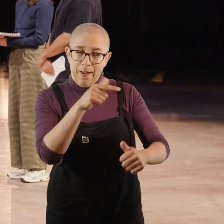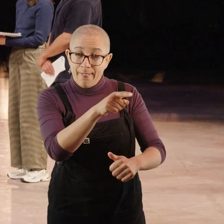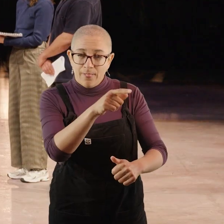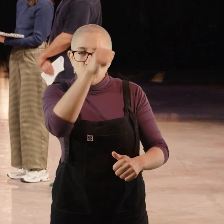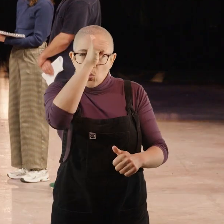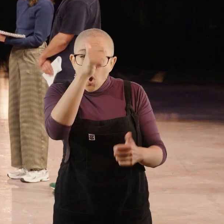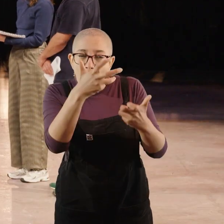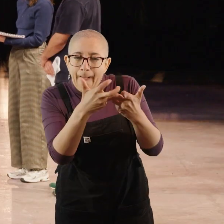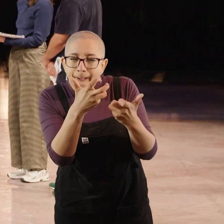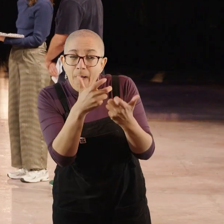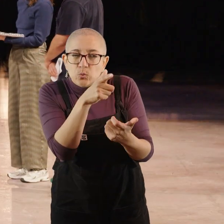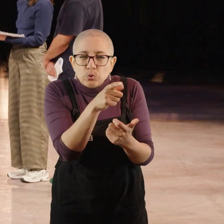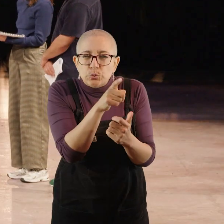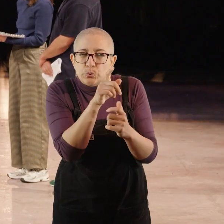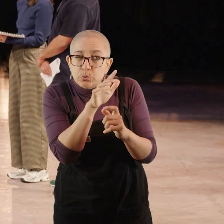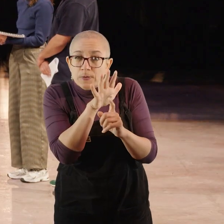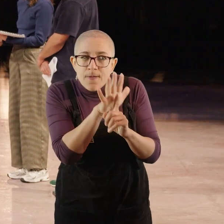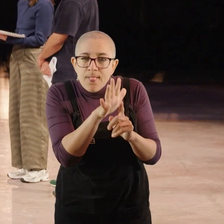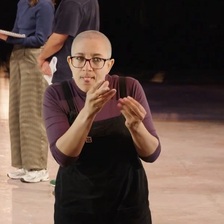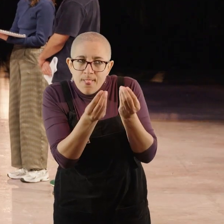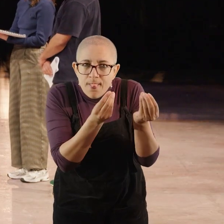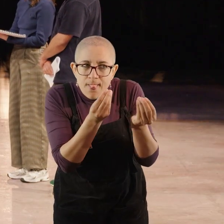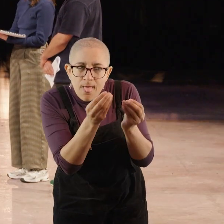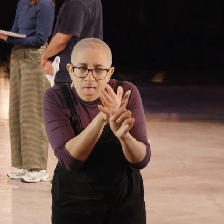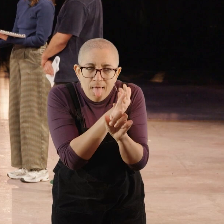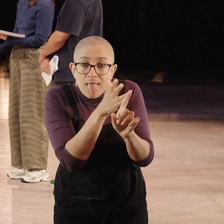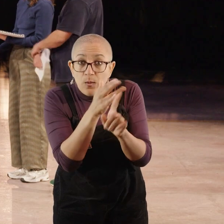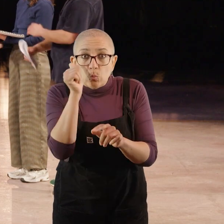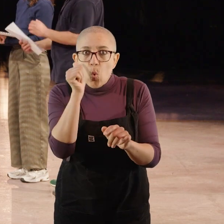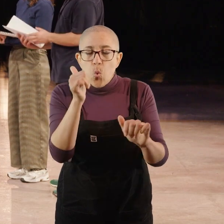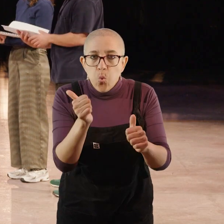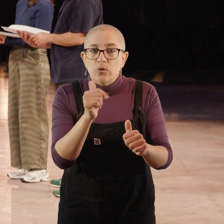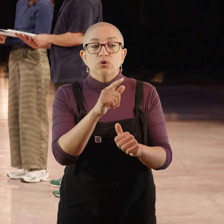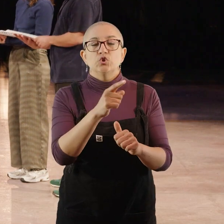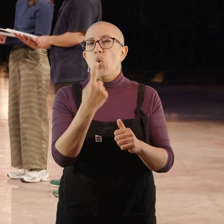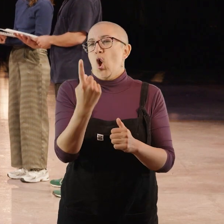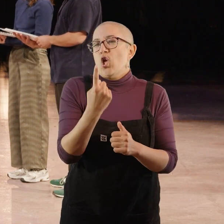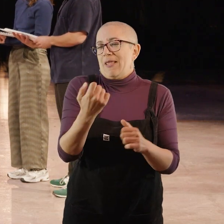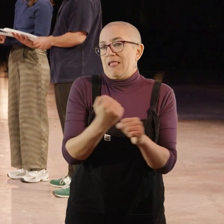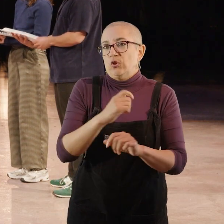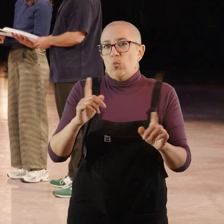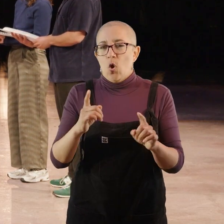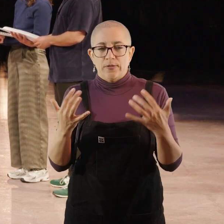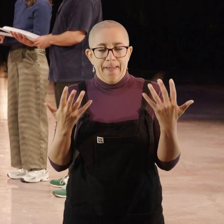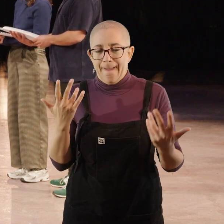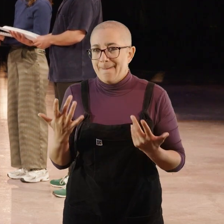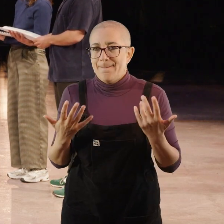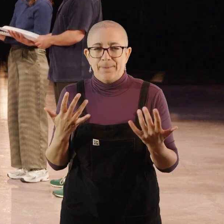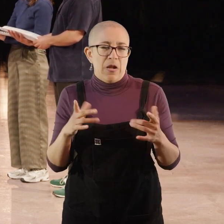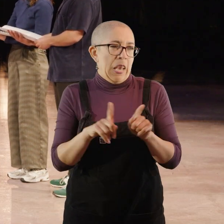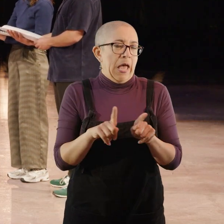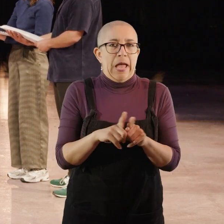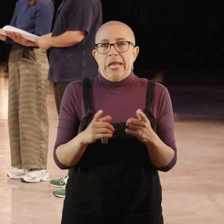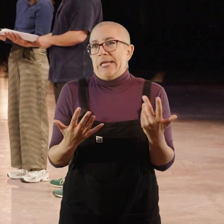knows exactly how to push his buttons, I guess. So she does things